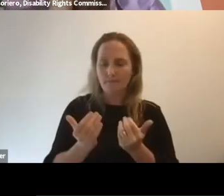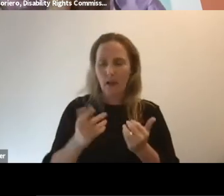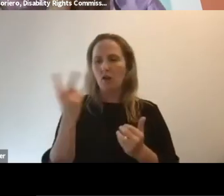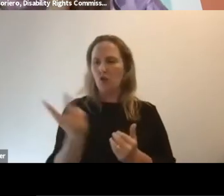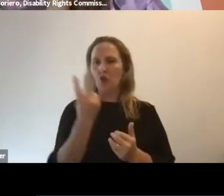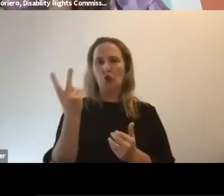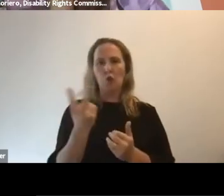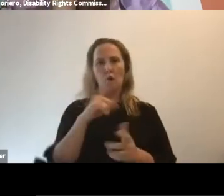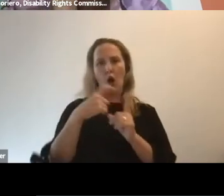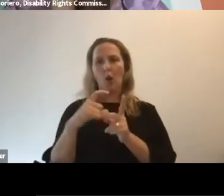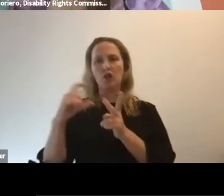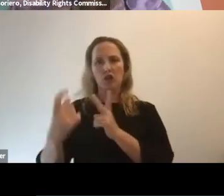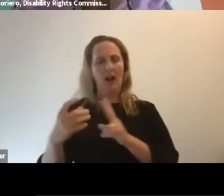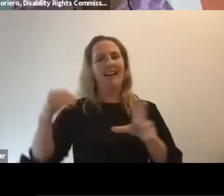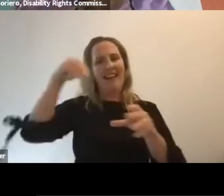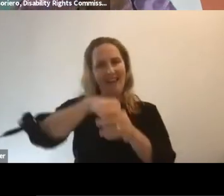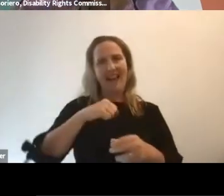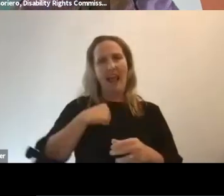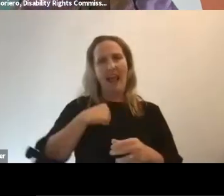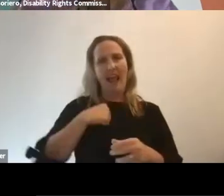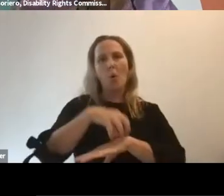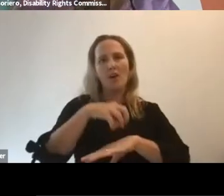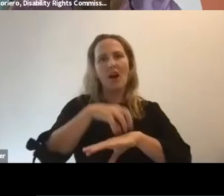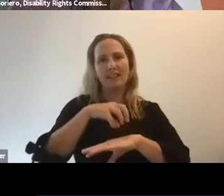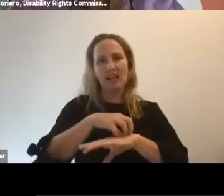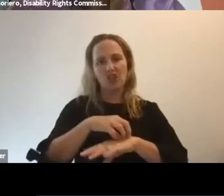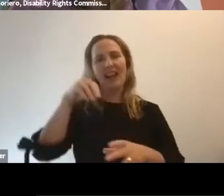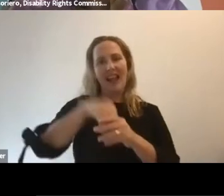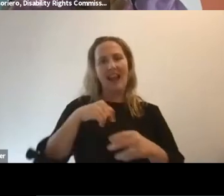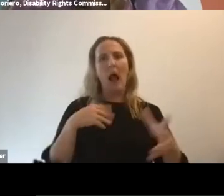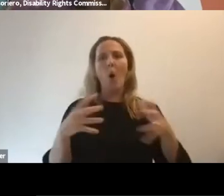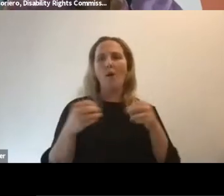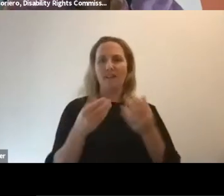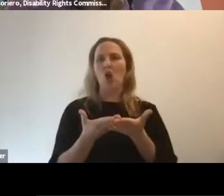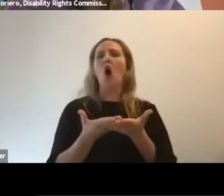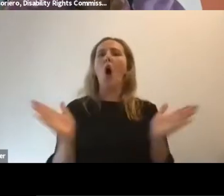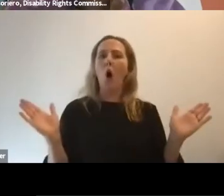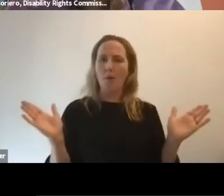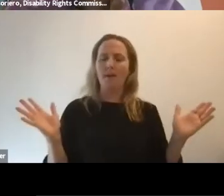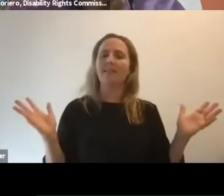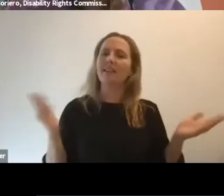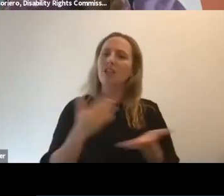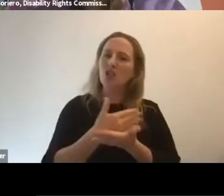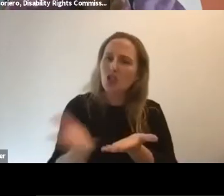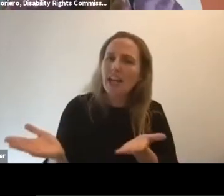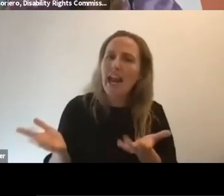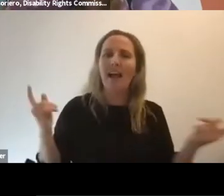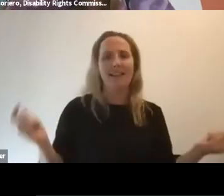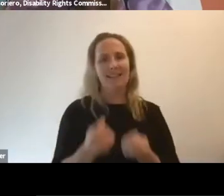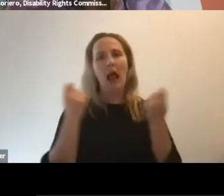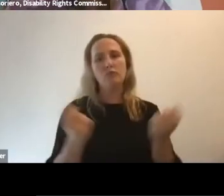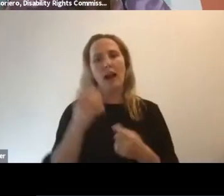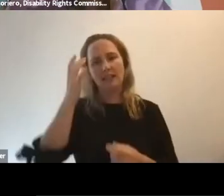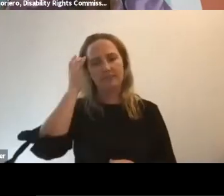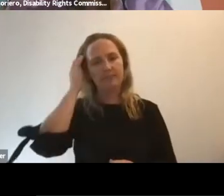inside our organisation, inside our offices, and openly sharing and celebrating. So again, I think that